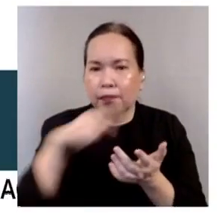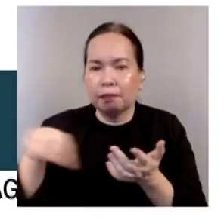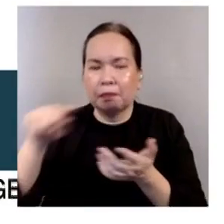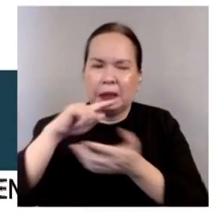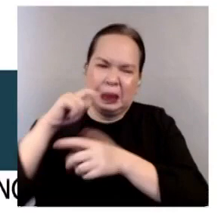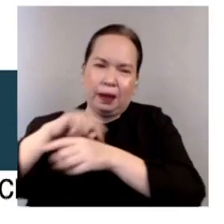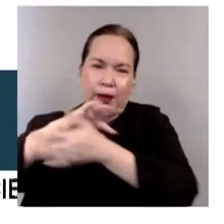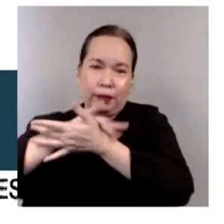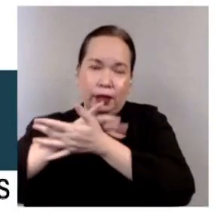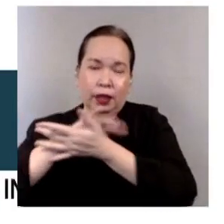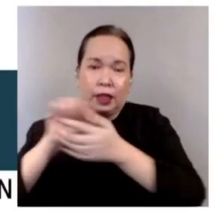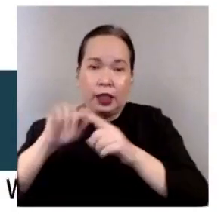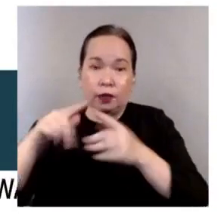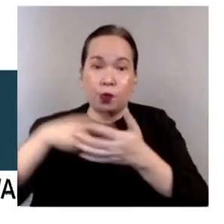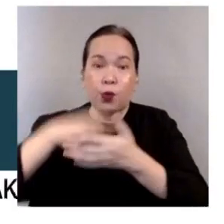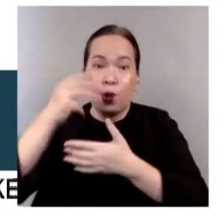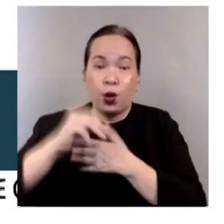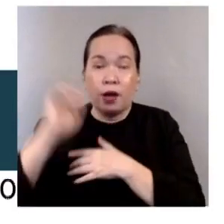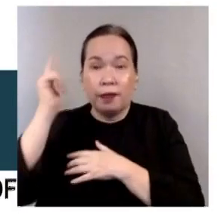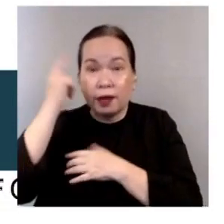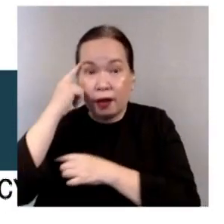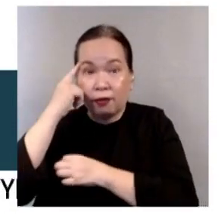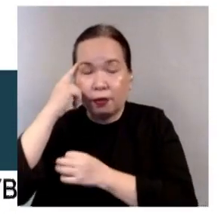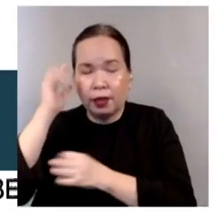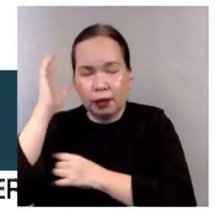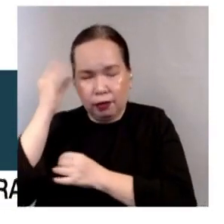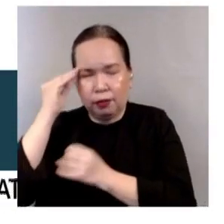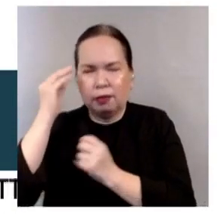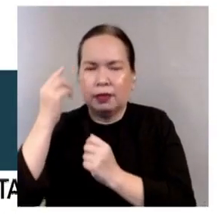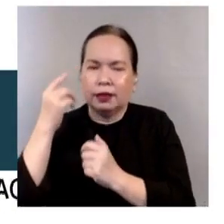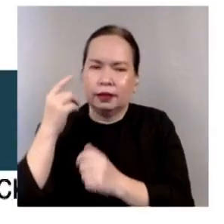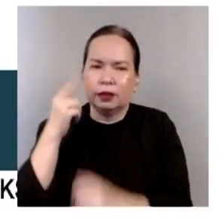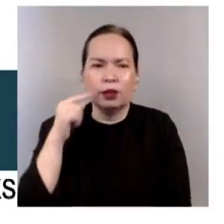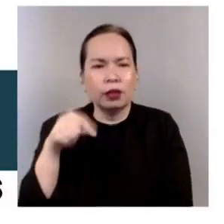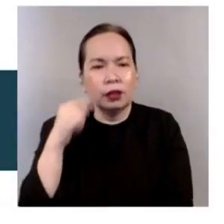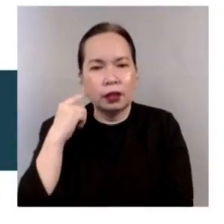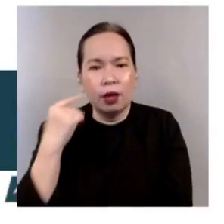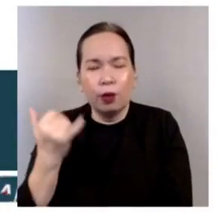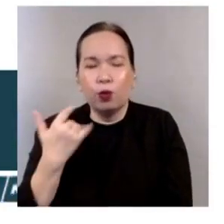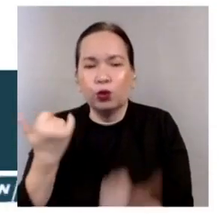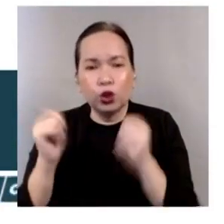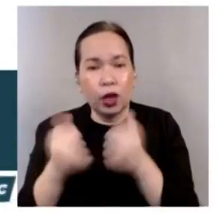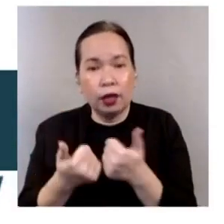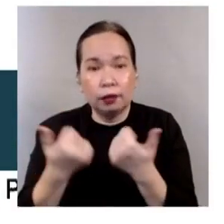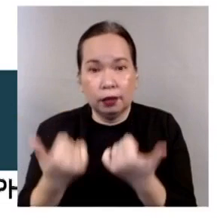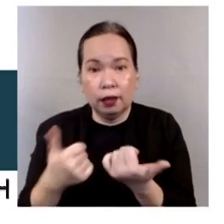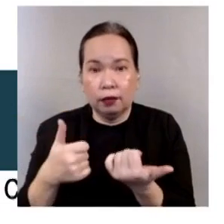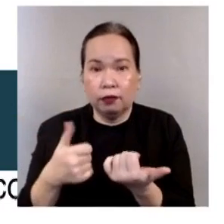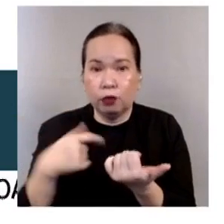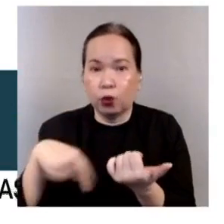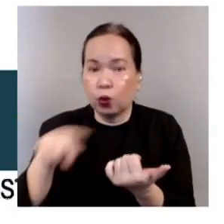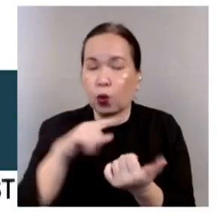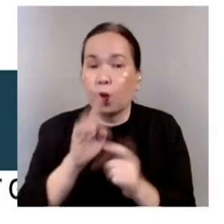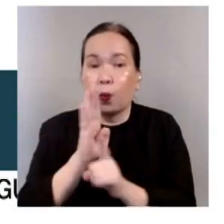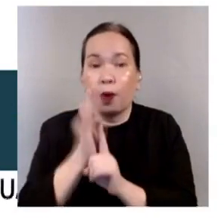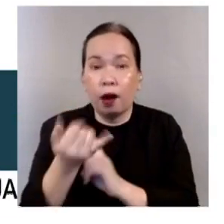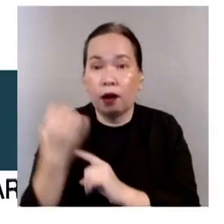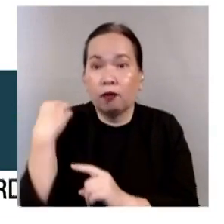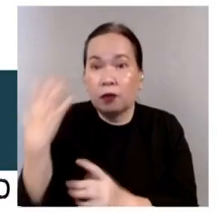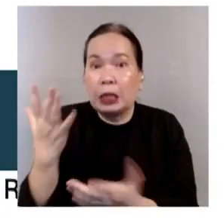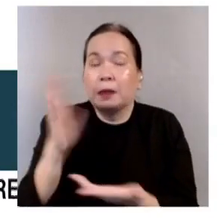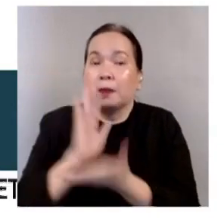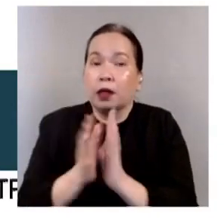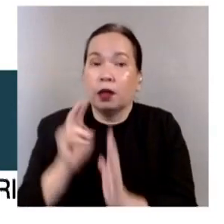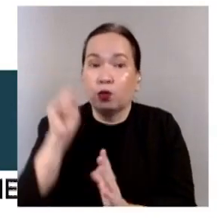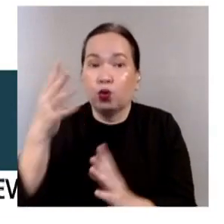mga programa dahil dun sa nagdaang pandemya. What do you think will be the challenge for the incoming barangay officials as,